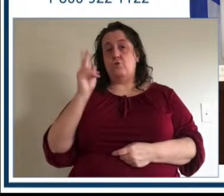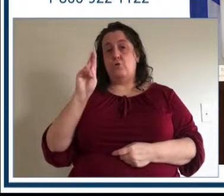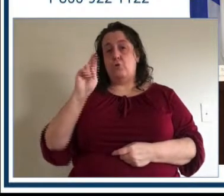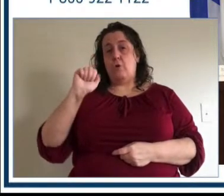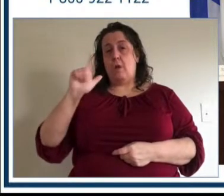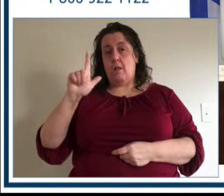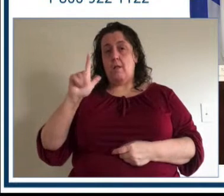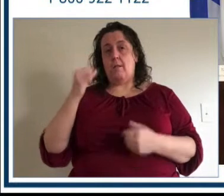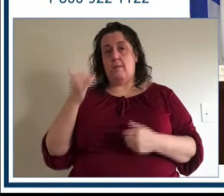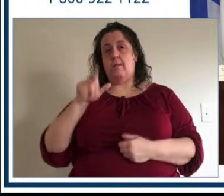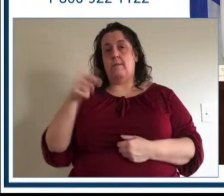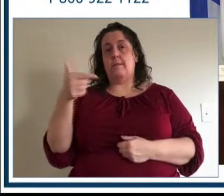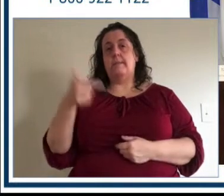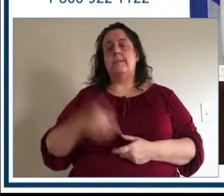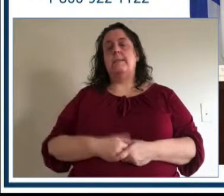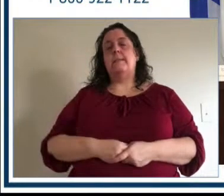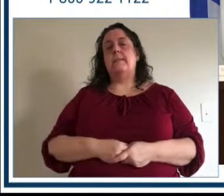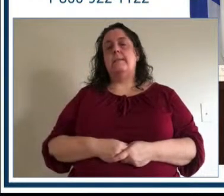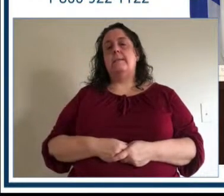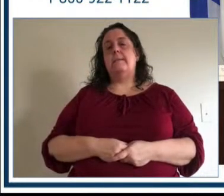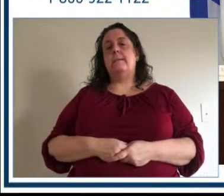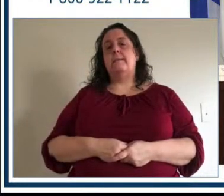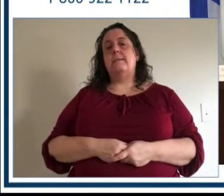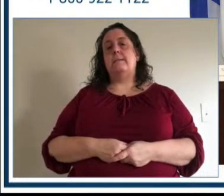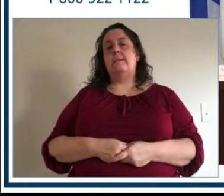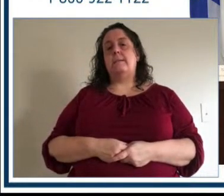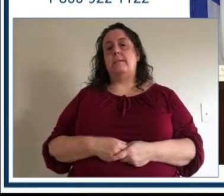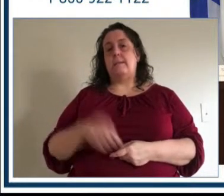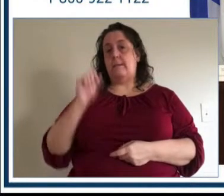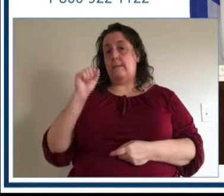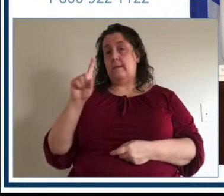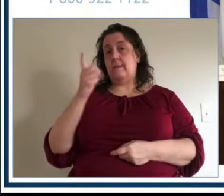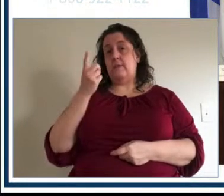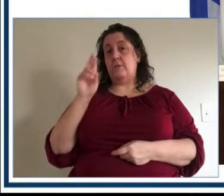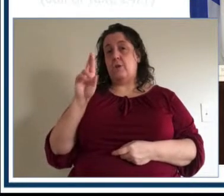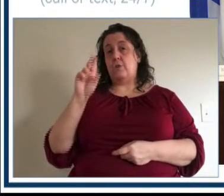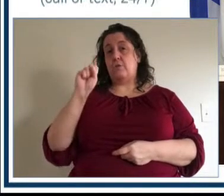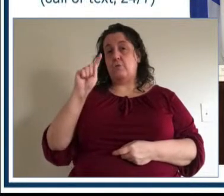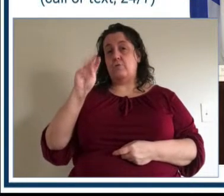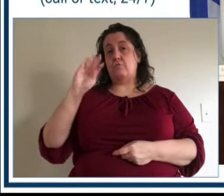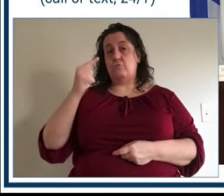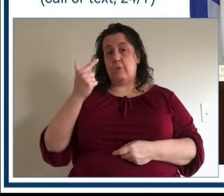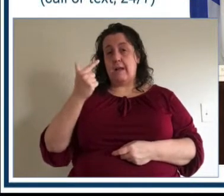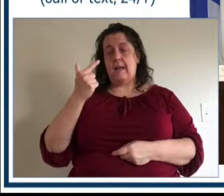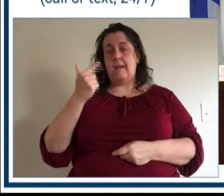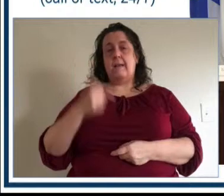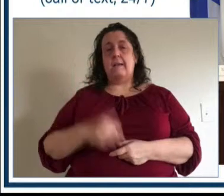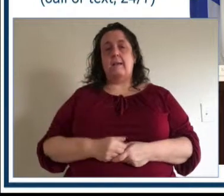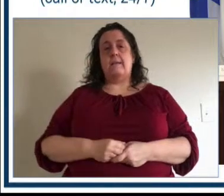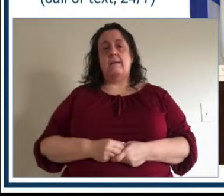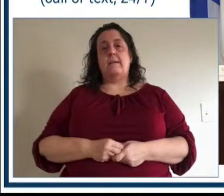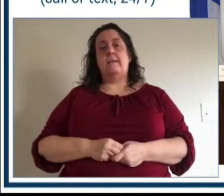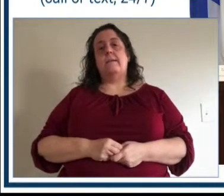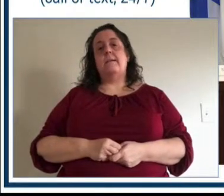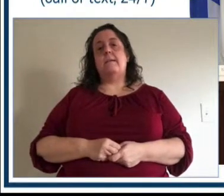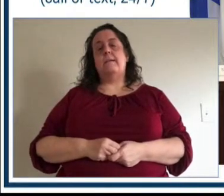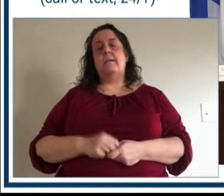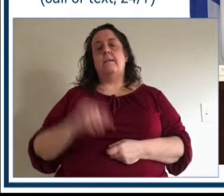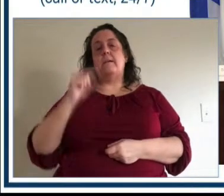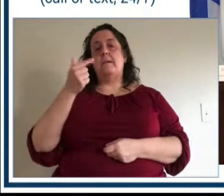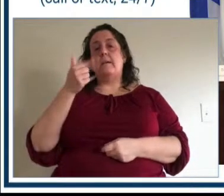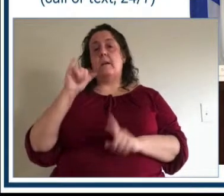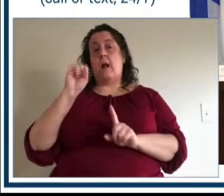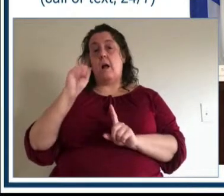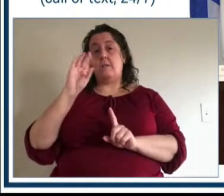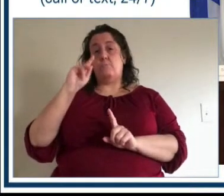Yes, for Dr. Strang, in Guysborough County, testing center opened today, the